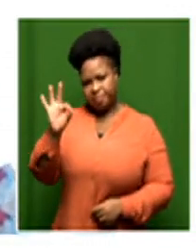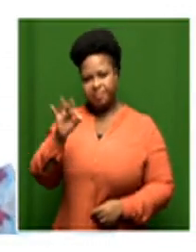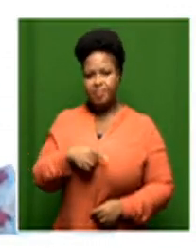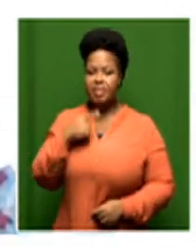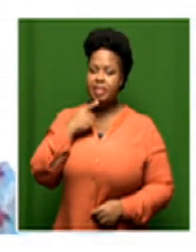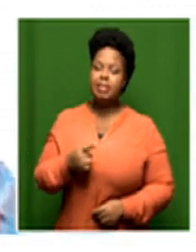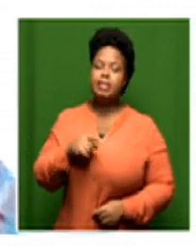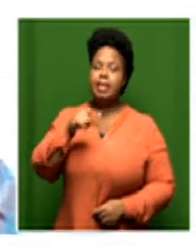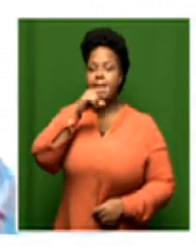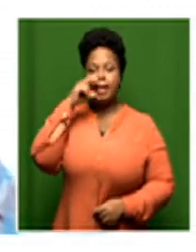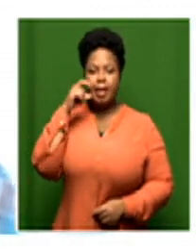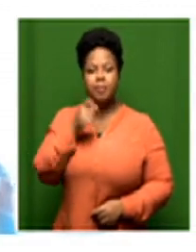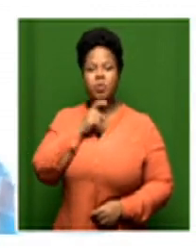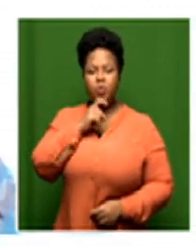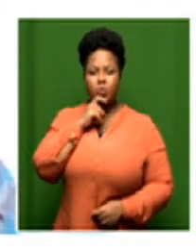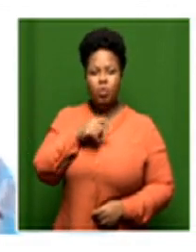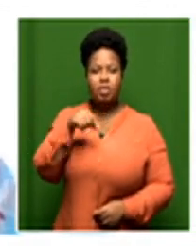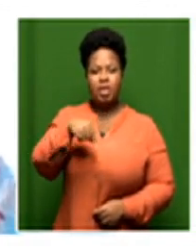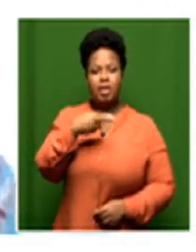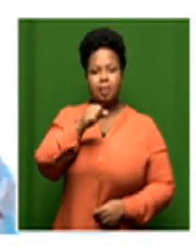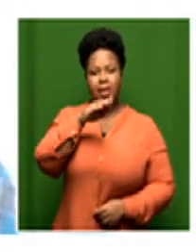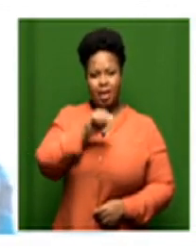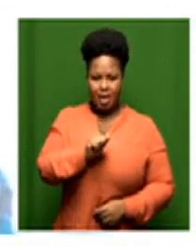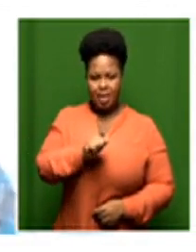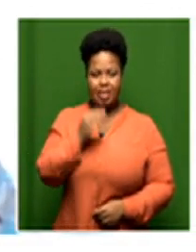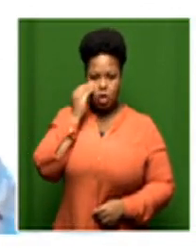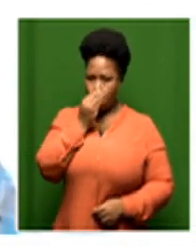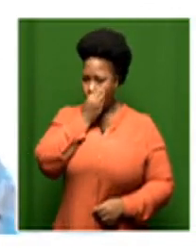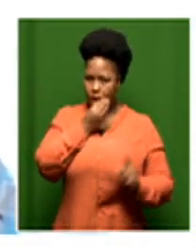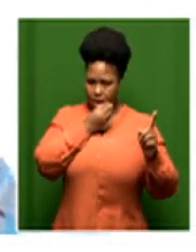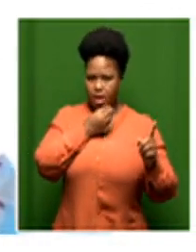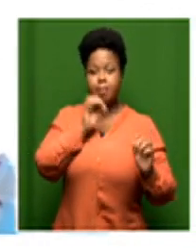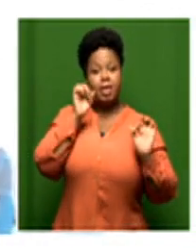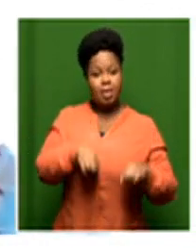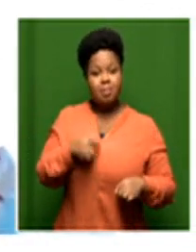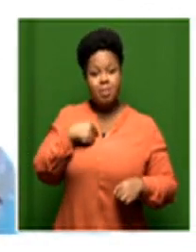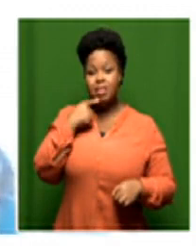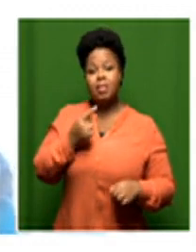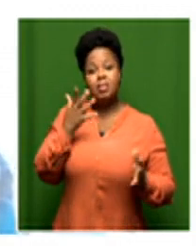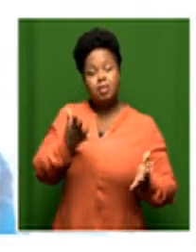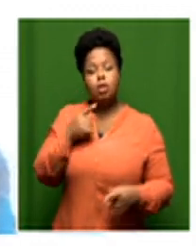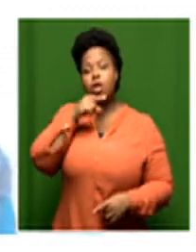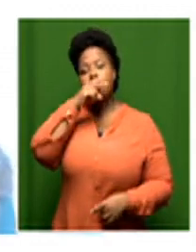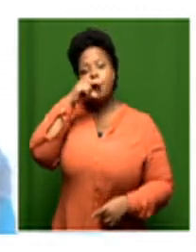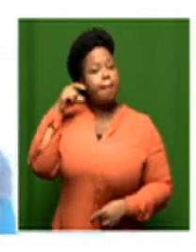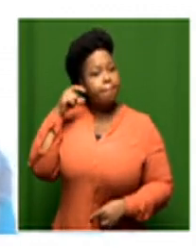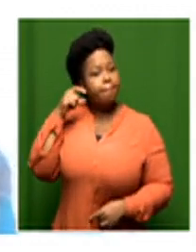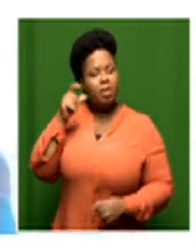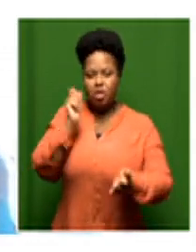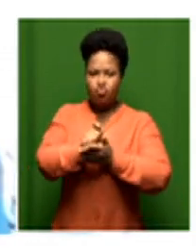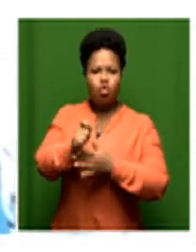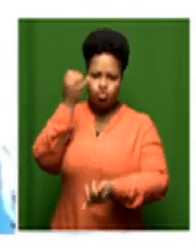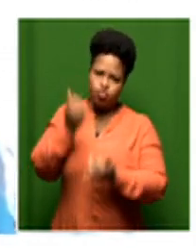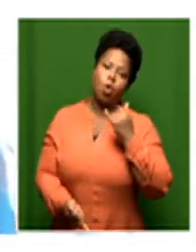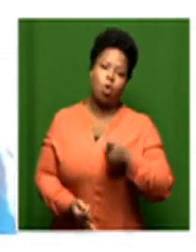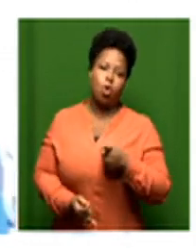claims that the name that is being used, its origin is Khoi. And the issue I'm raising, this name is not written